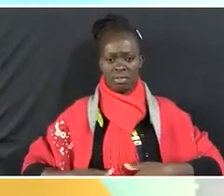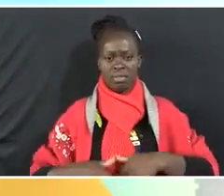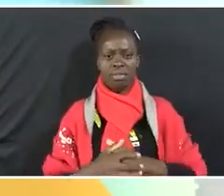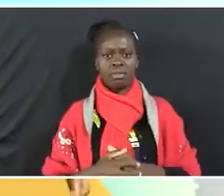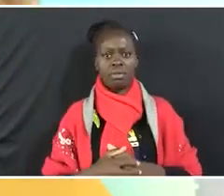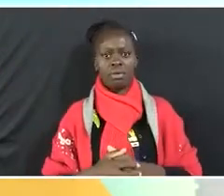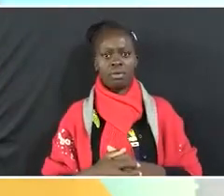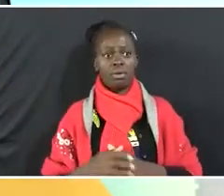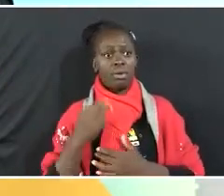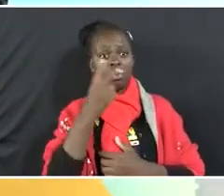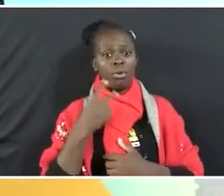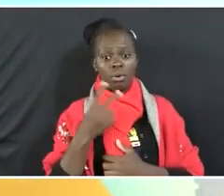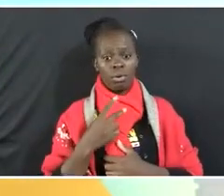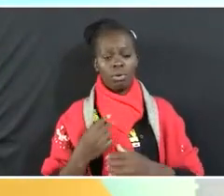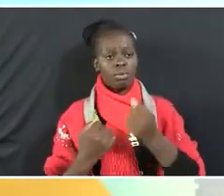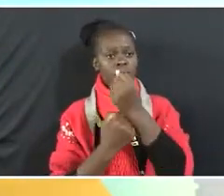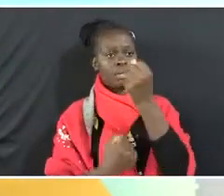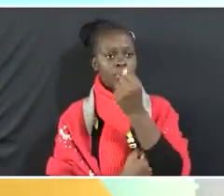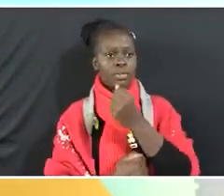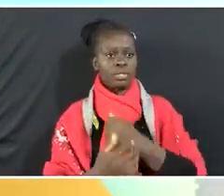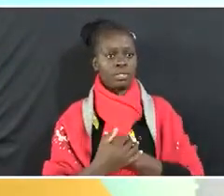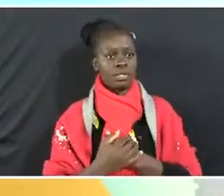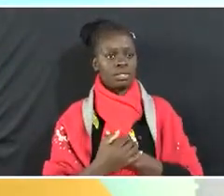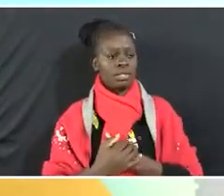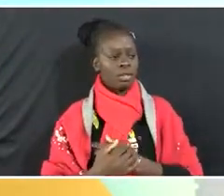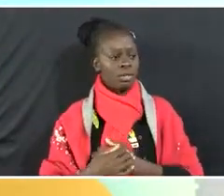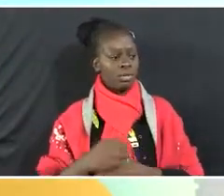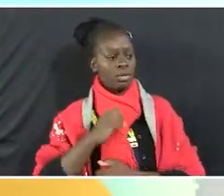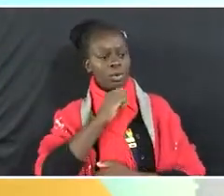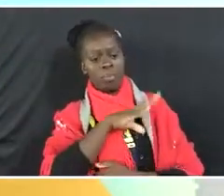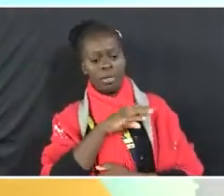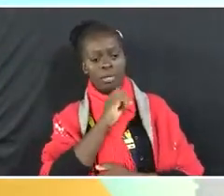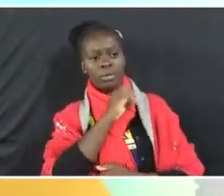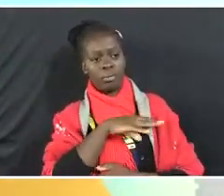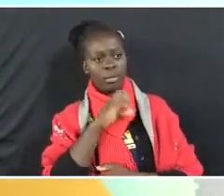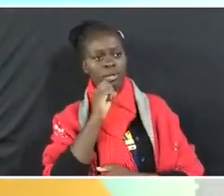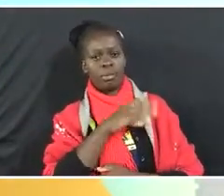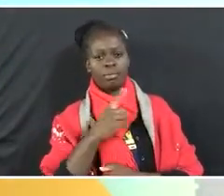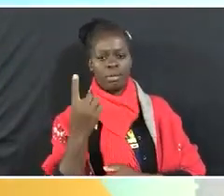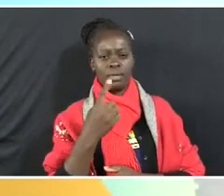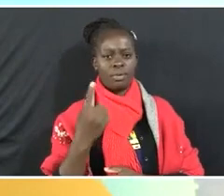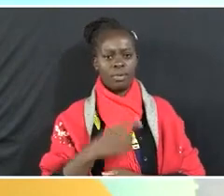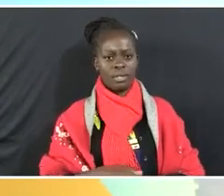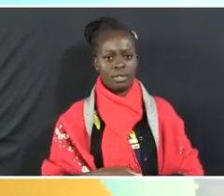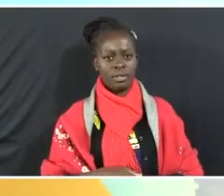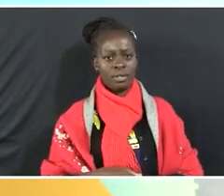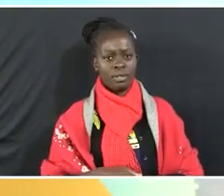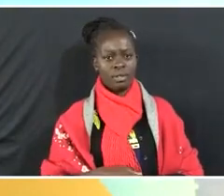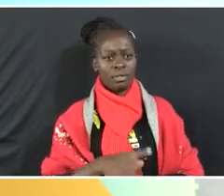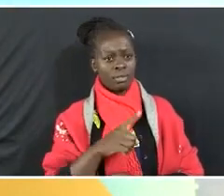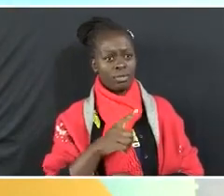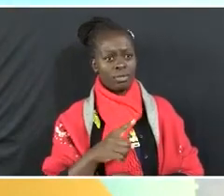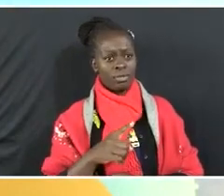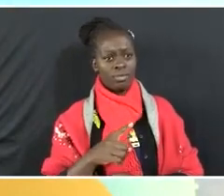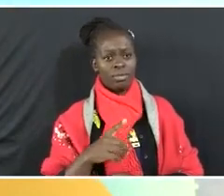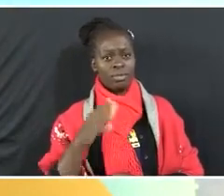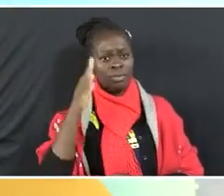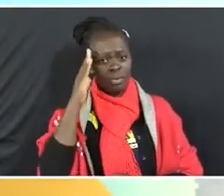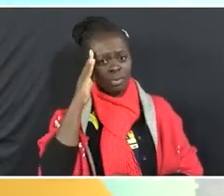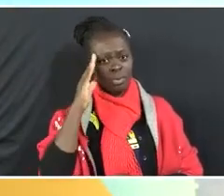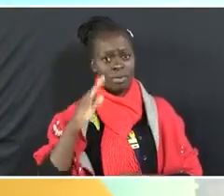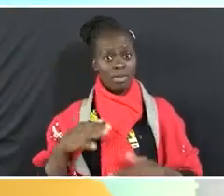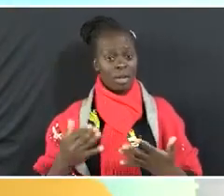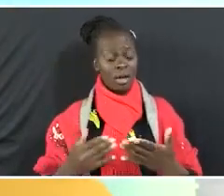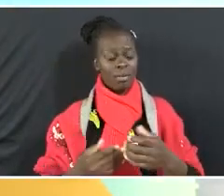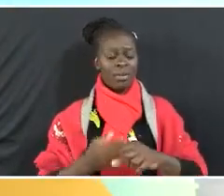is complaining throughout. Complaining. Do you know how difficult it is to get an ambassador's director or elder in charge of ambassadors?